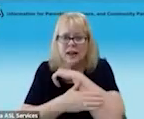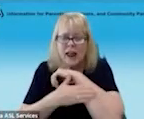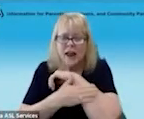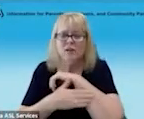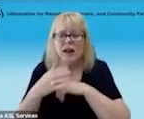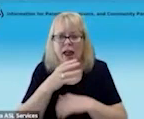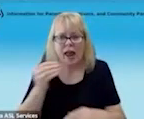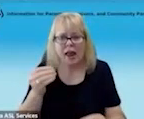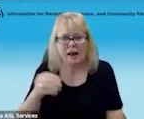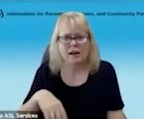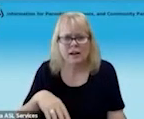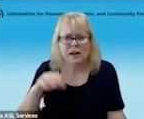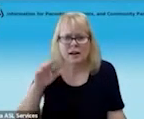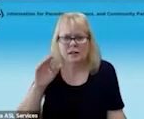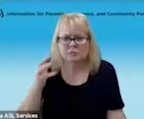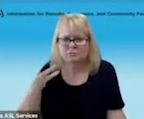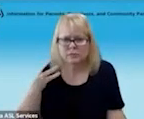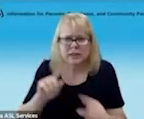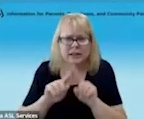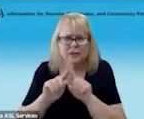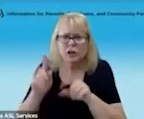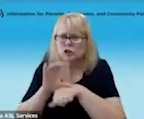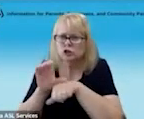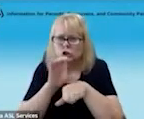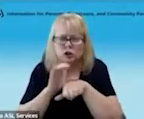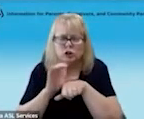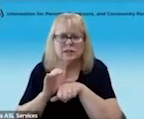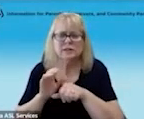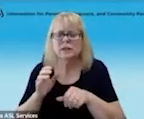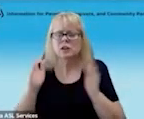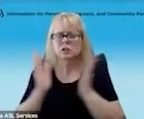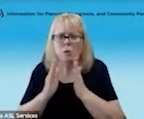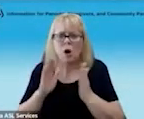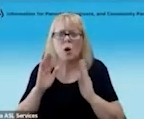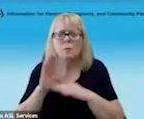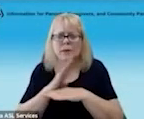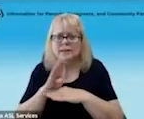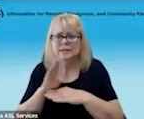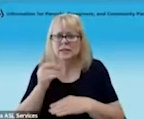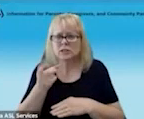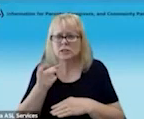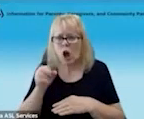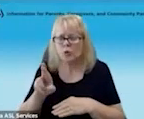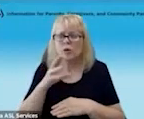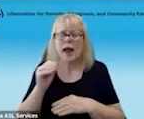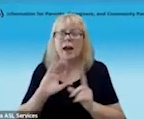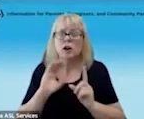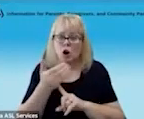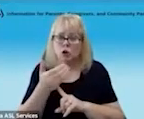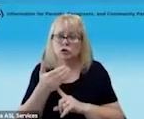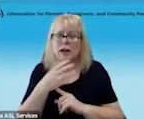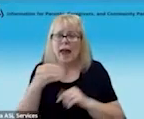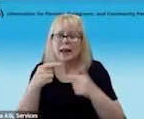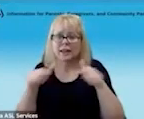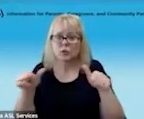have closely worked with over 25 partners, including the OC API Task Force, County Health Department,